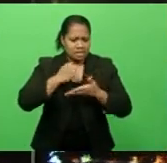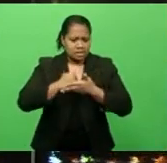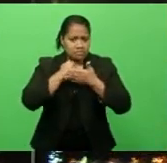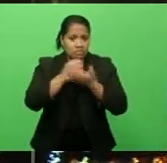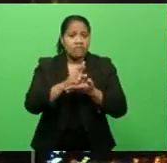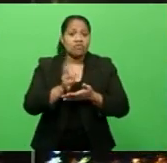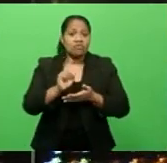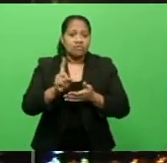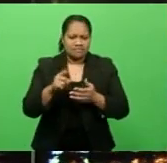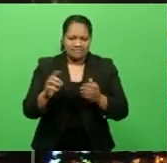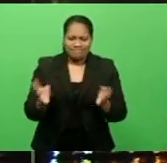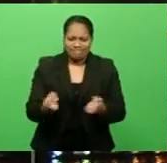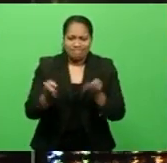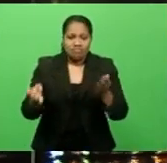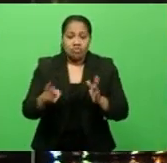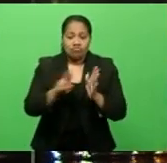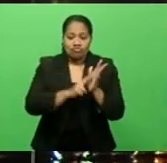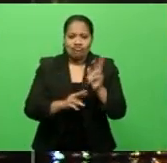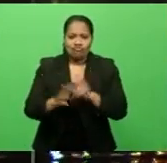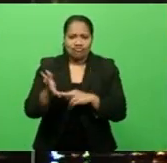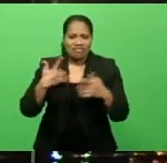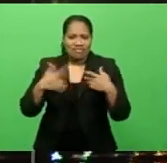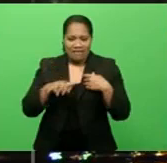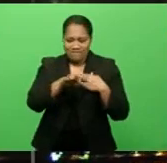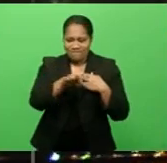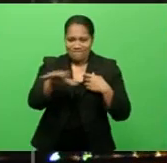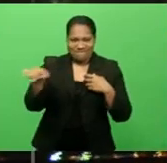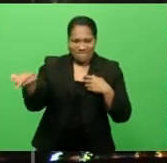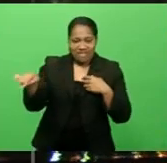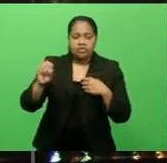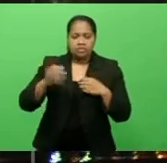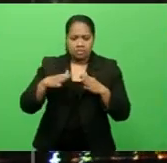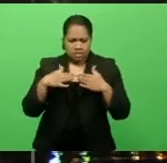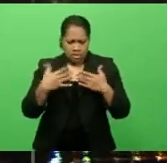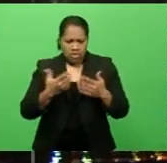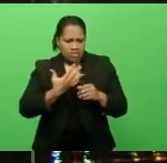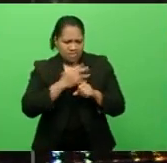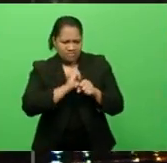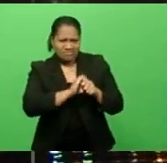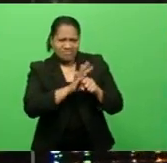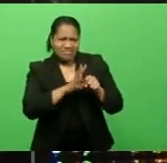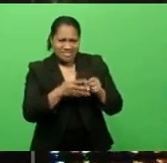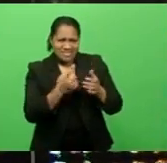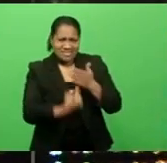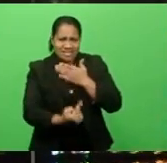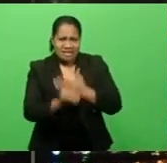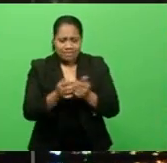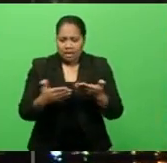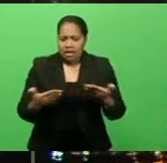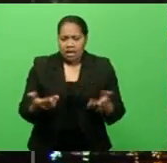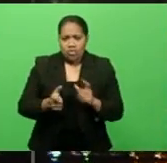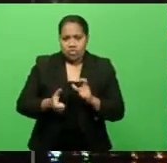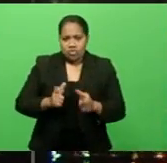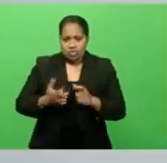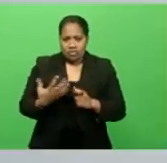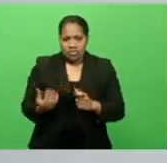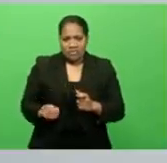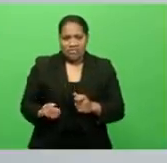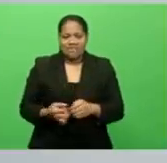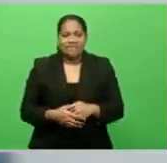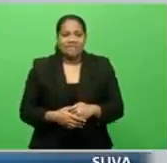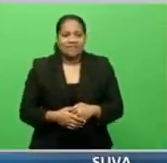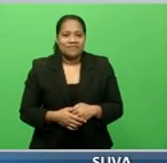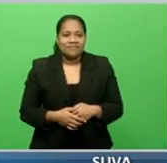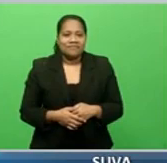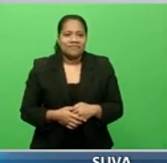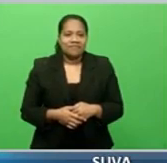rural livelihoods, given the current crisis we are facing due to the pandemic. Sanyani Boiler reports. The European